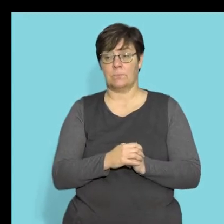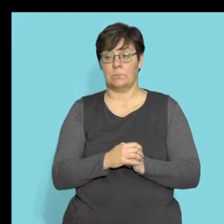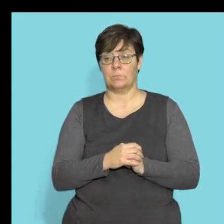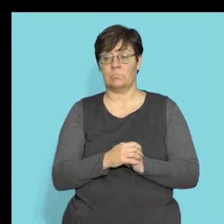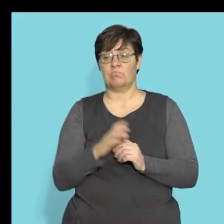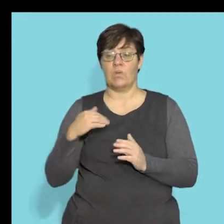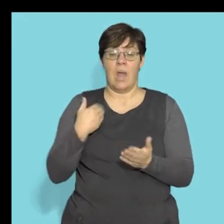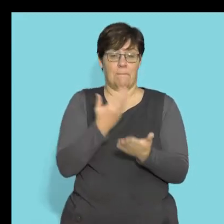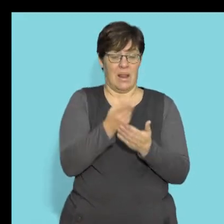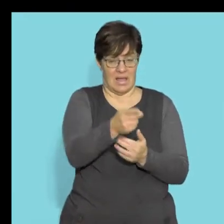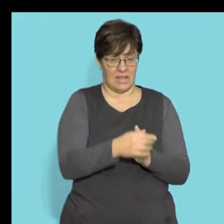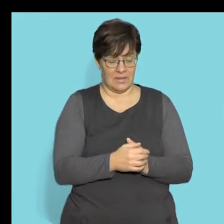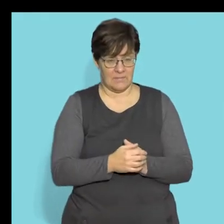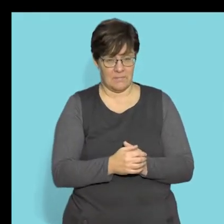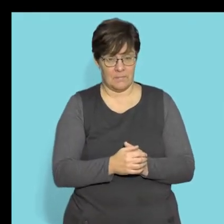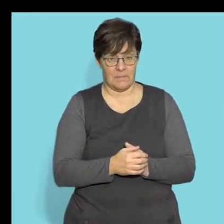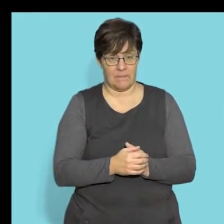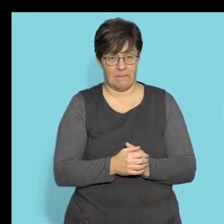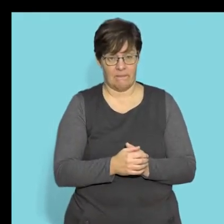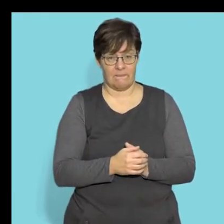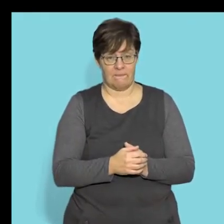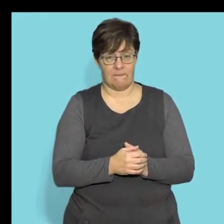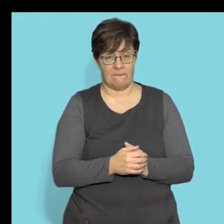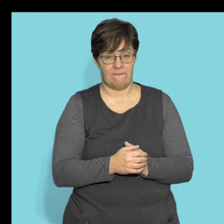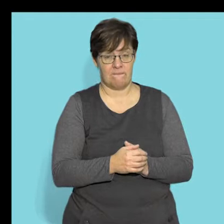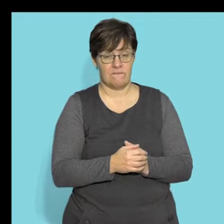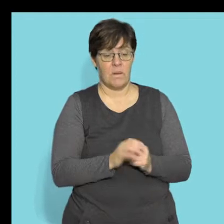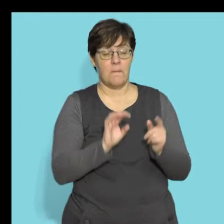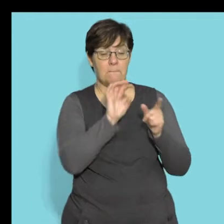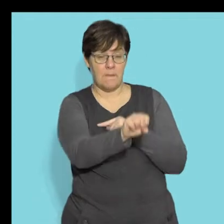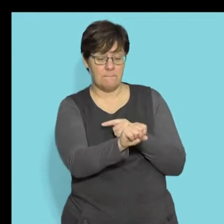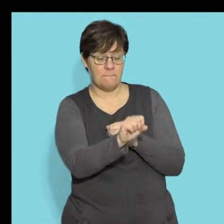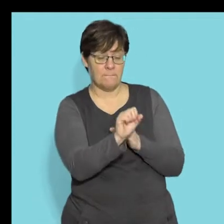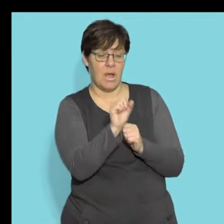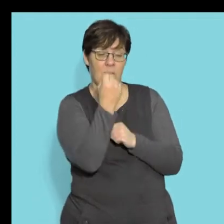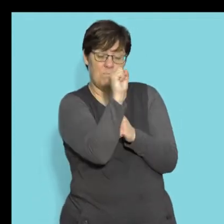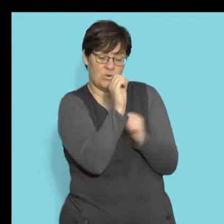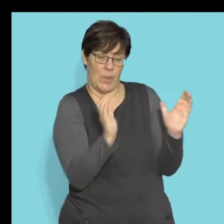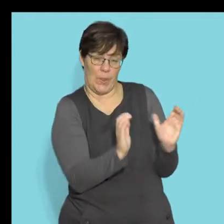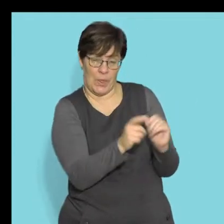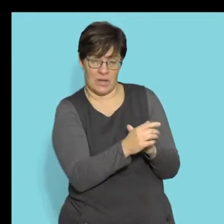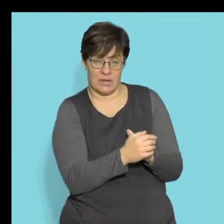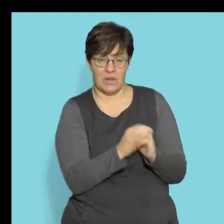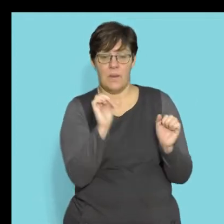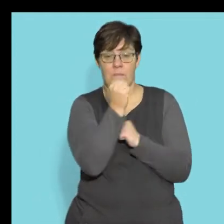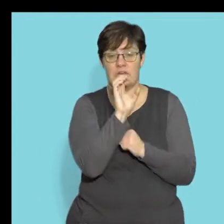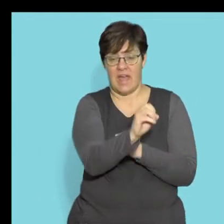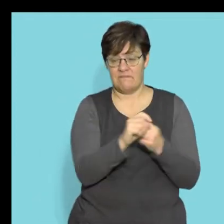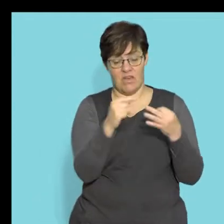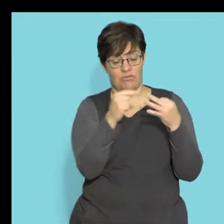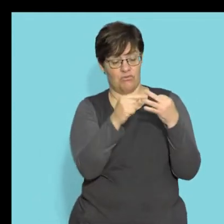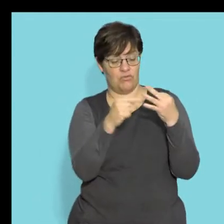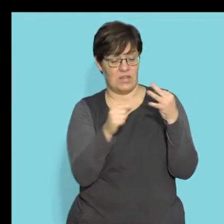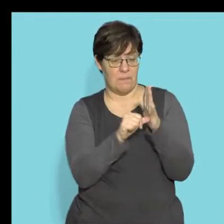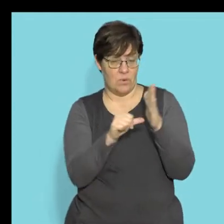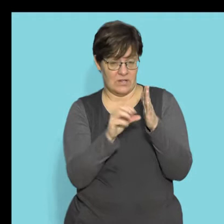be absolutely sure, let's just go and apply this to determining the direction of a little motor. So a